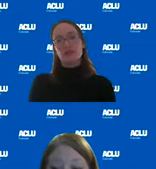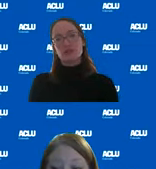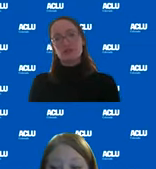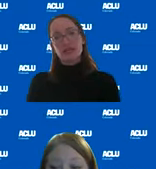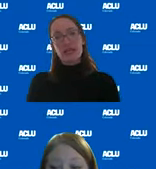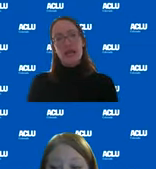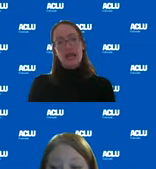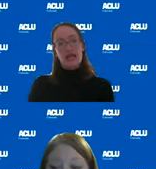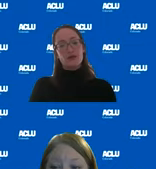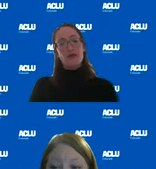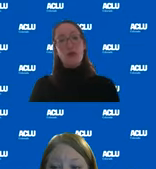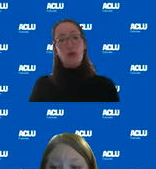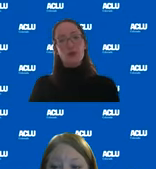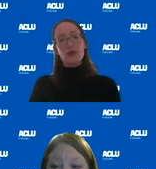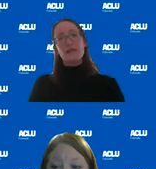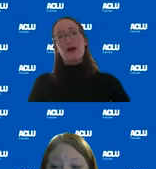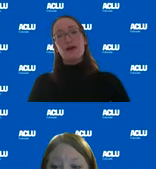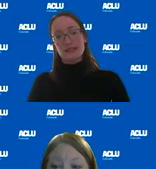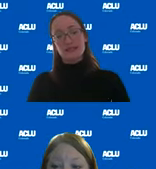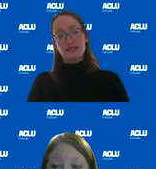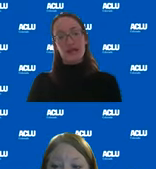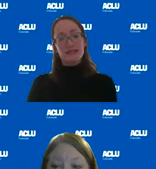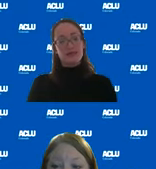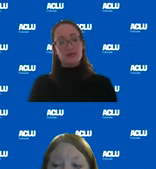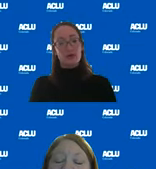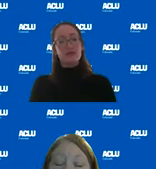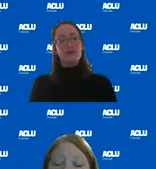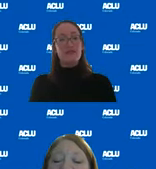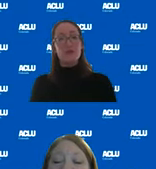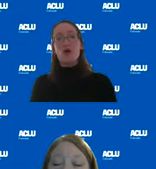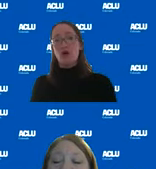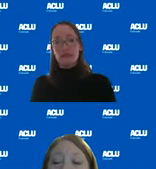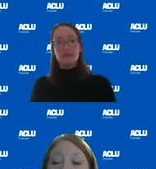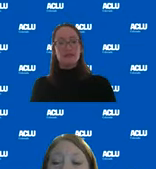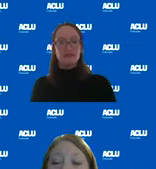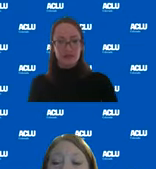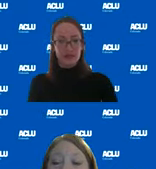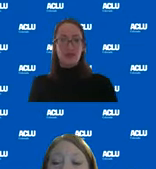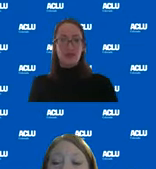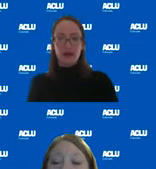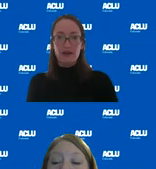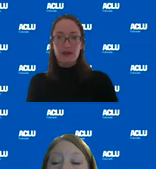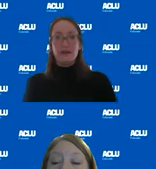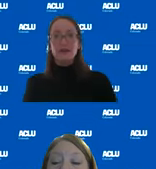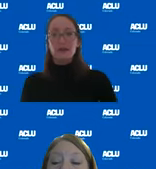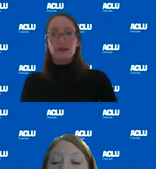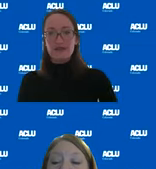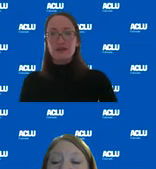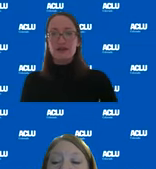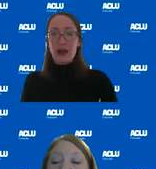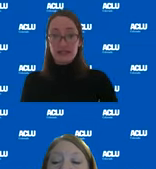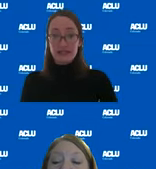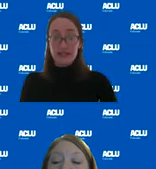Postal Service, in their own written policies, has that they will always deliver a ballot. They will